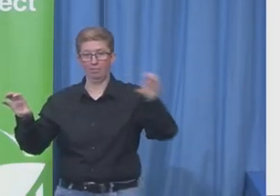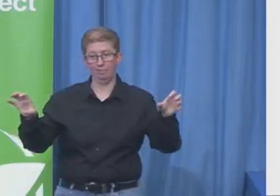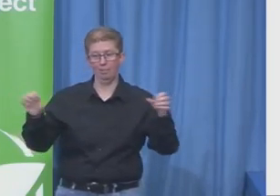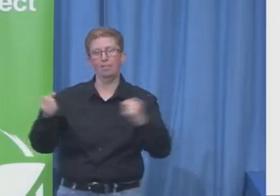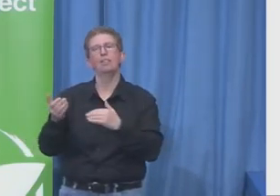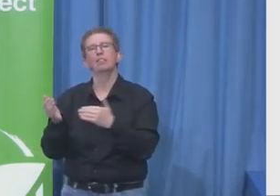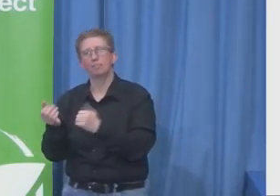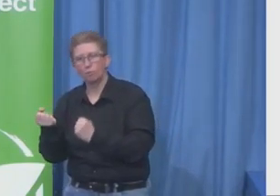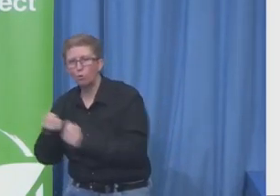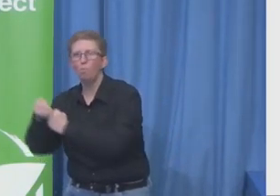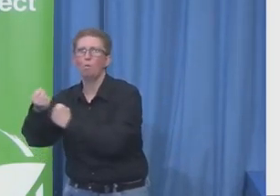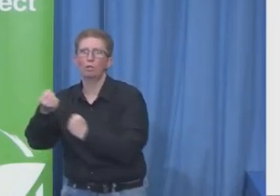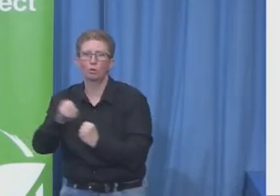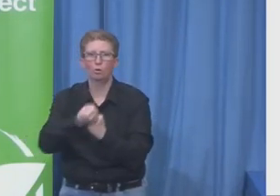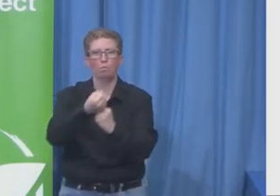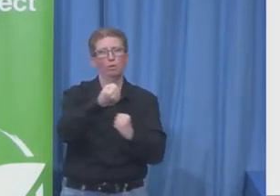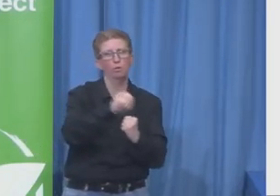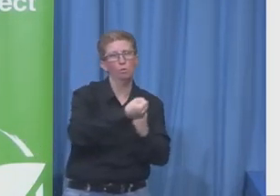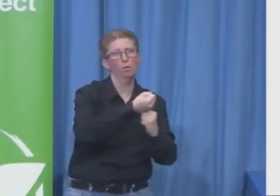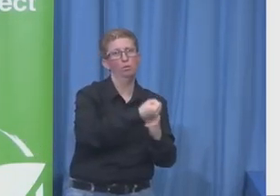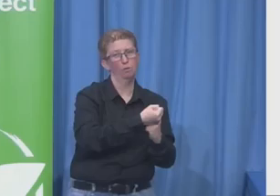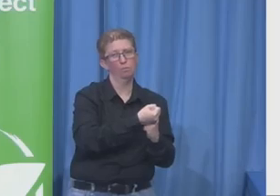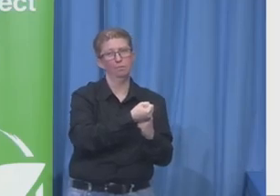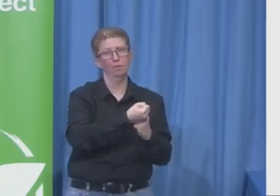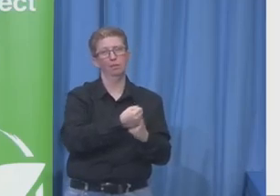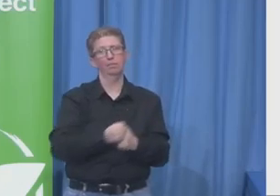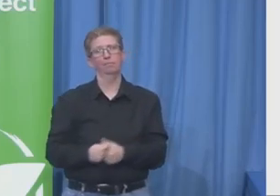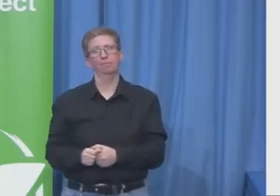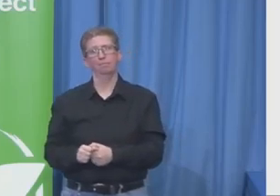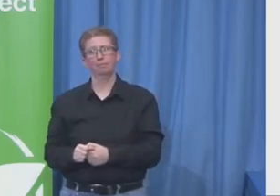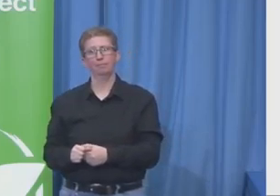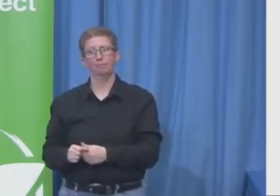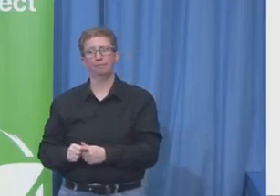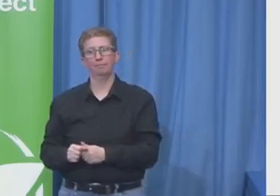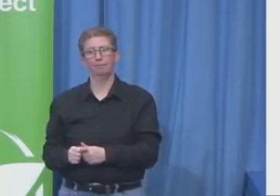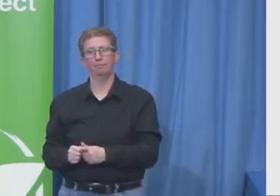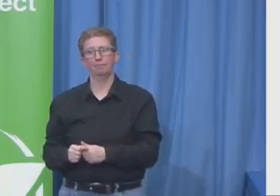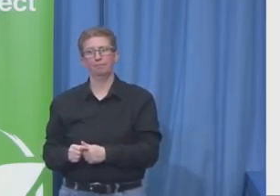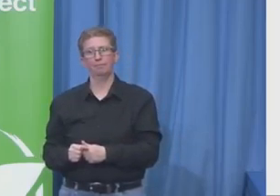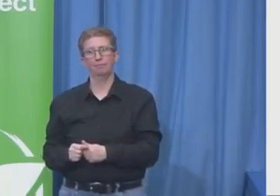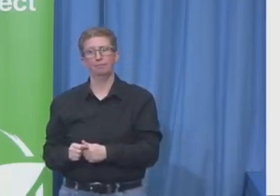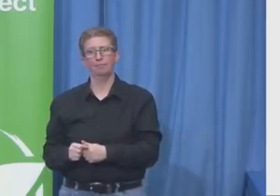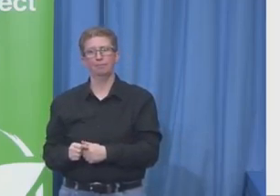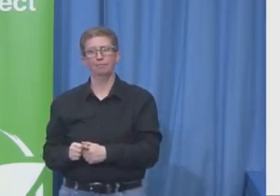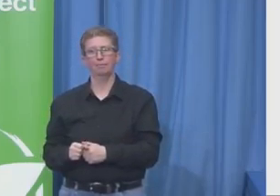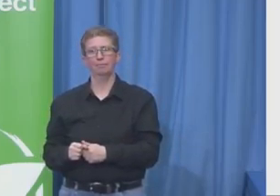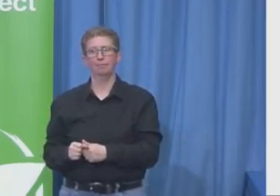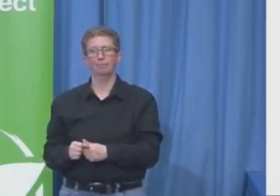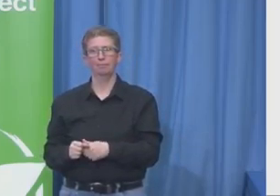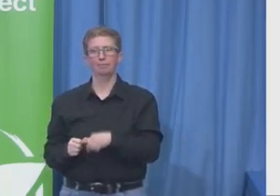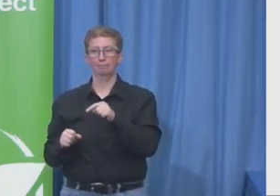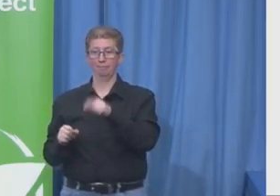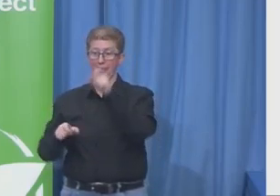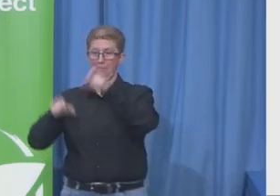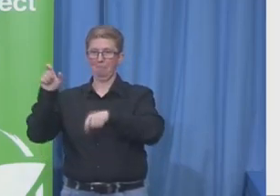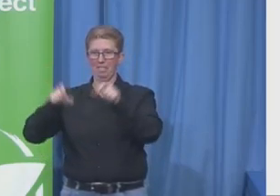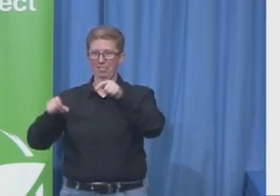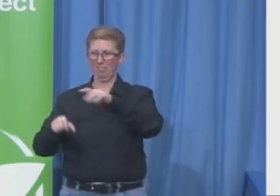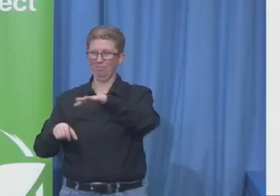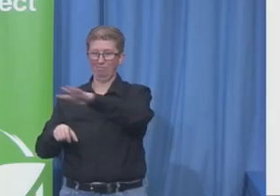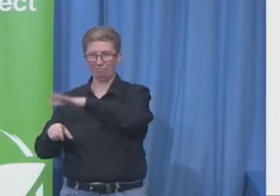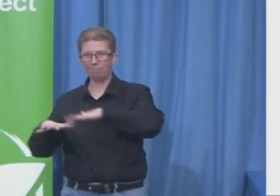people who are basically in the informal economy. And so when we think about jobs, when we think about employment, we need to